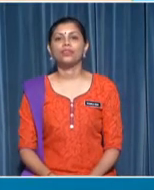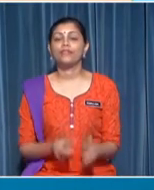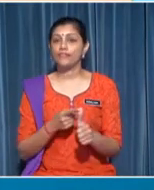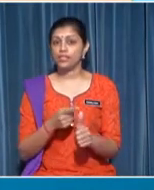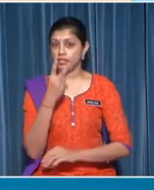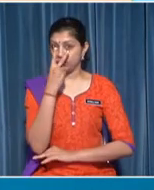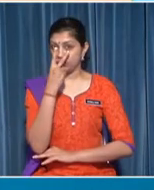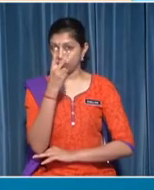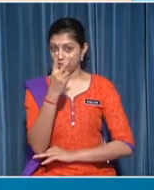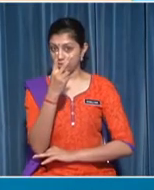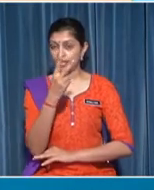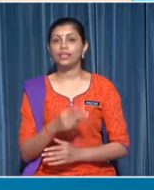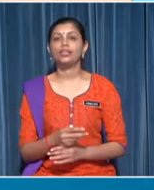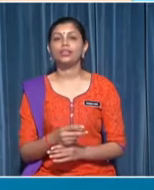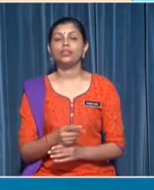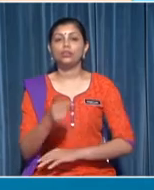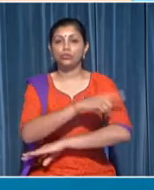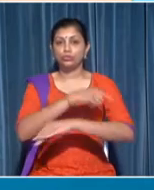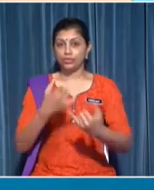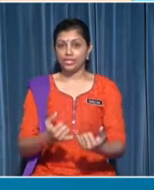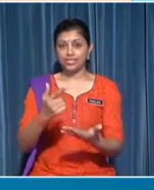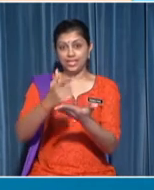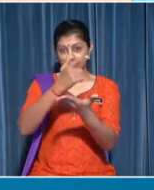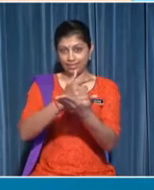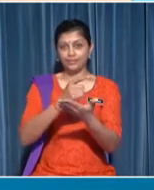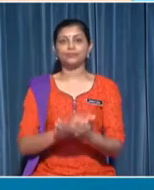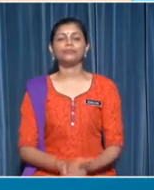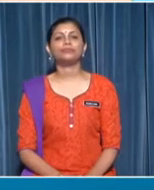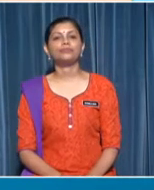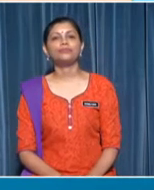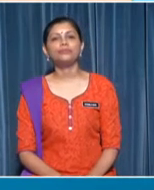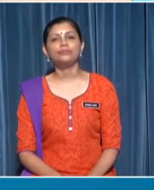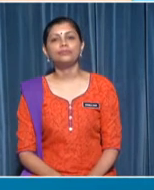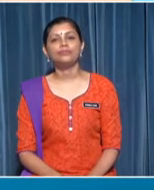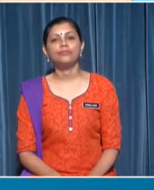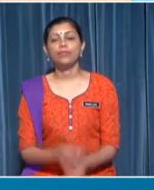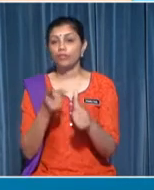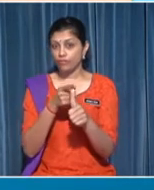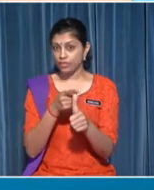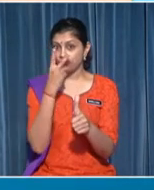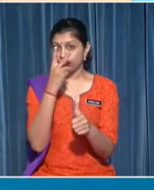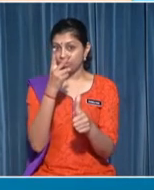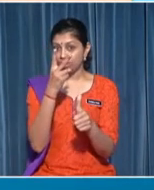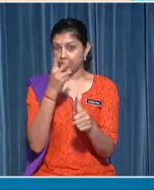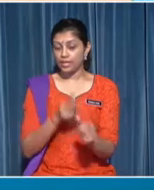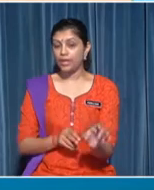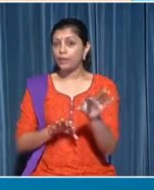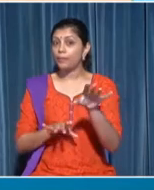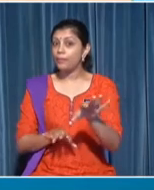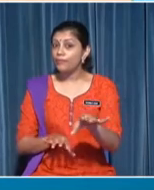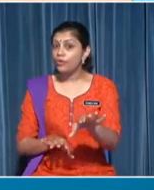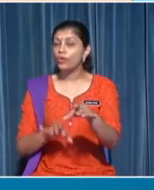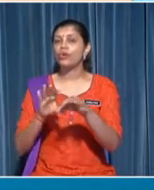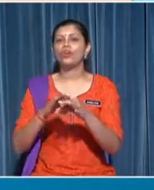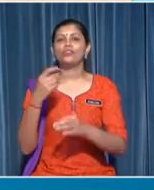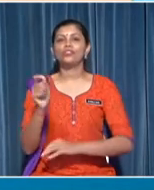at the outline of today's lesson. We will first take a look at the path the flow of food inside